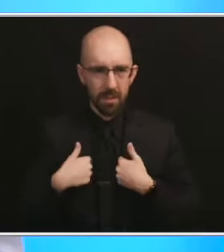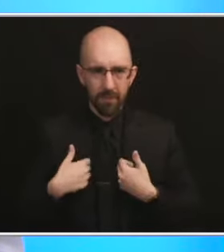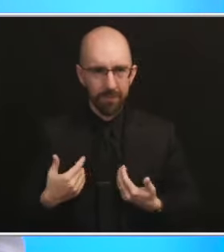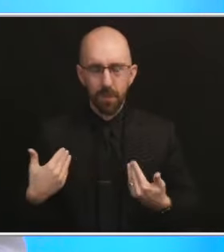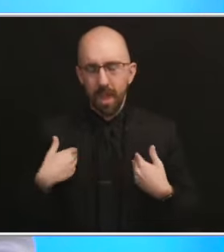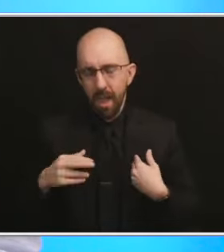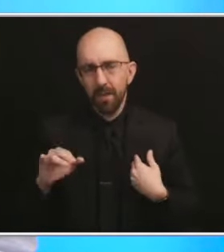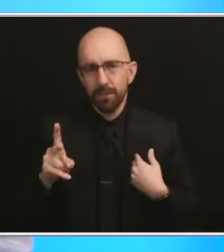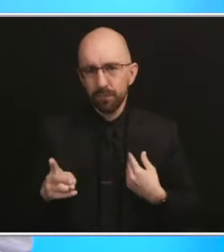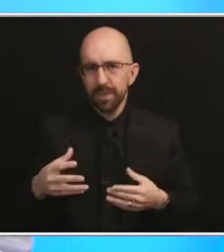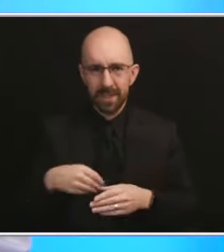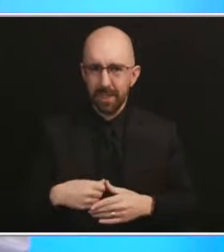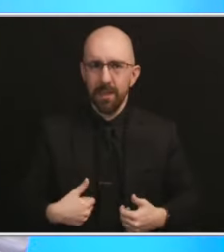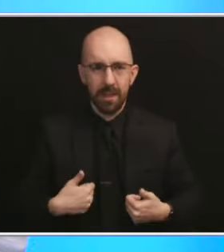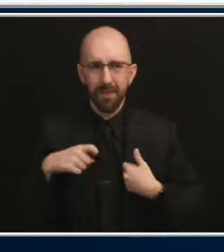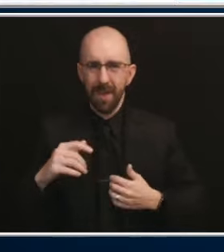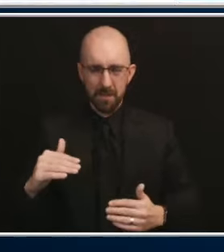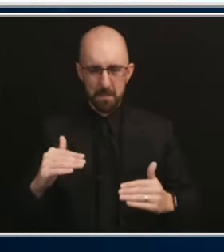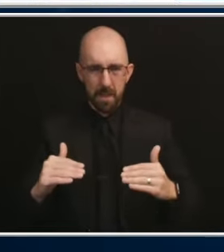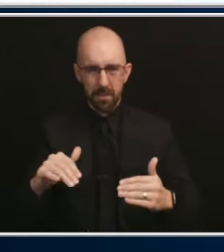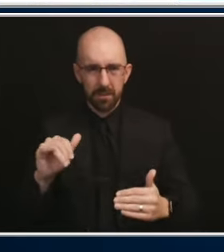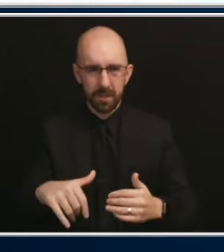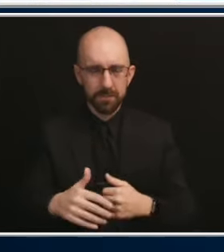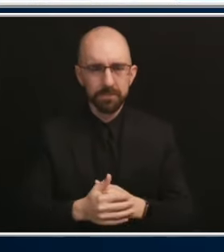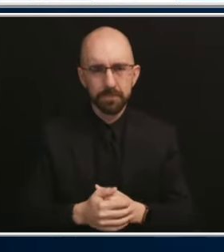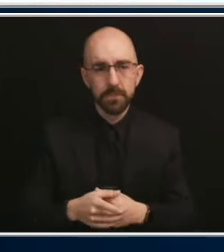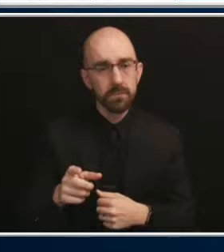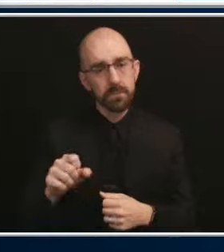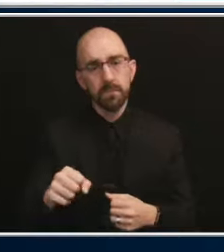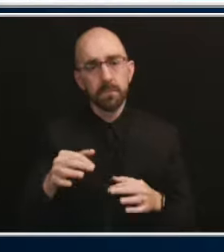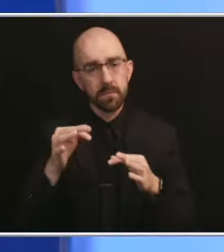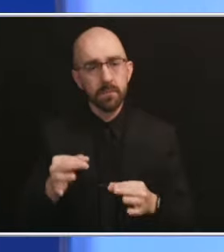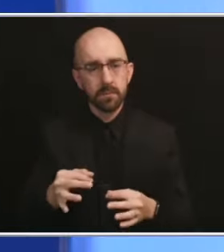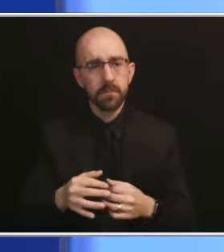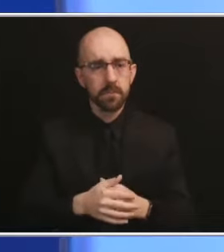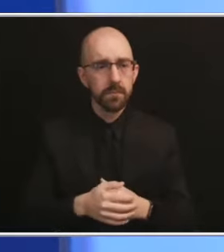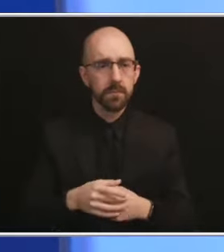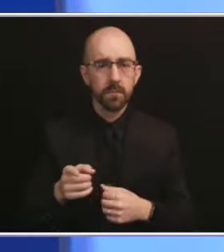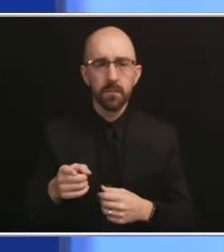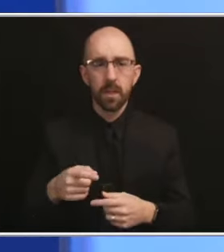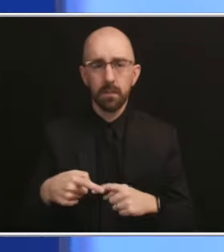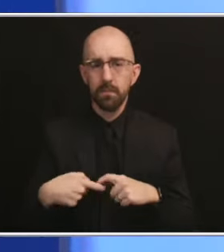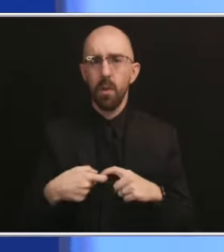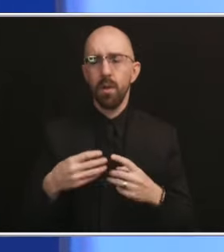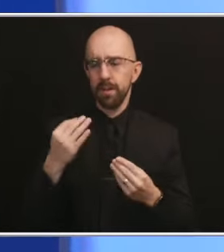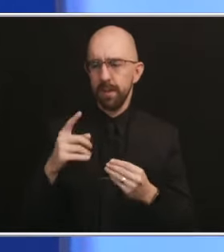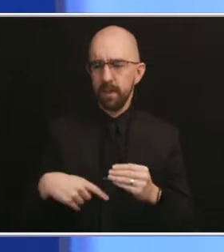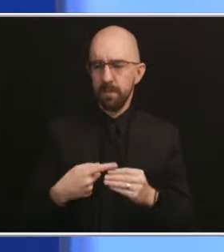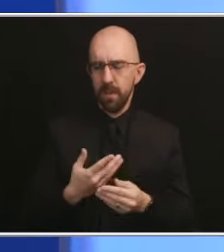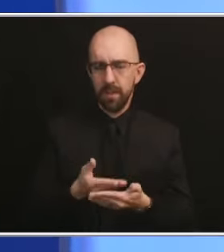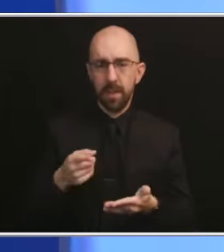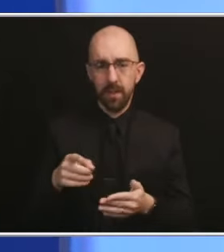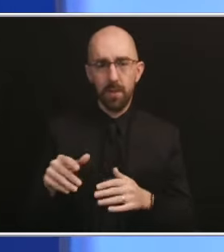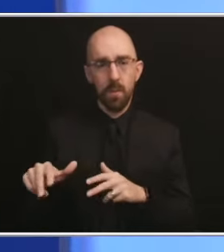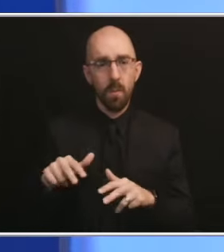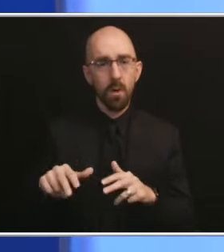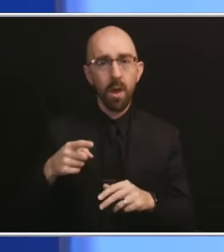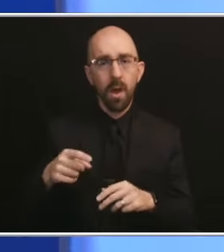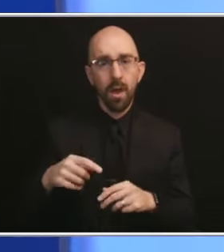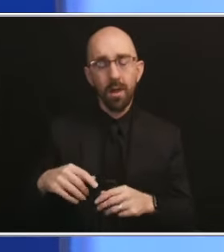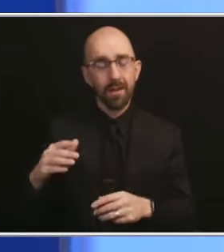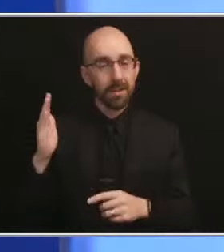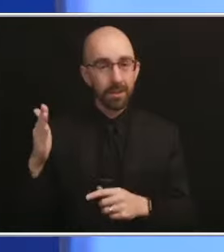to balance. Doctor, your thoughts? Yeah, absolutely. It's made you pause and think about things, and you walk around the tailgating at the Chiefs game, and